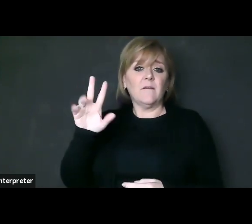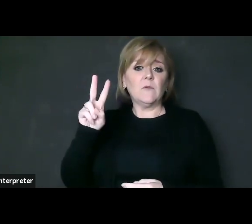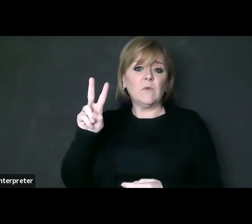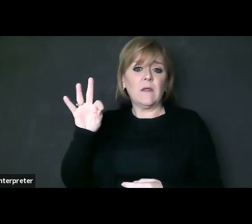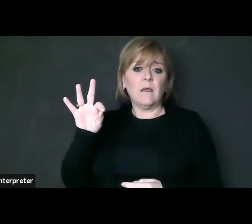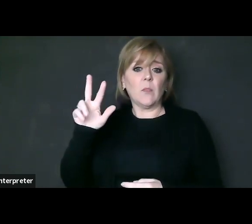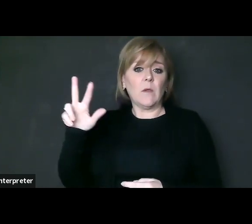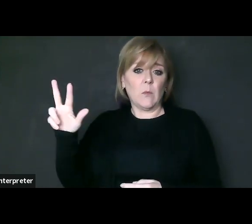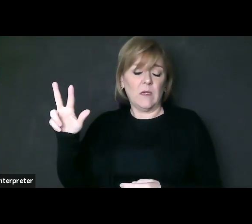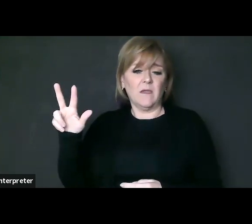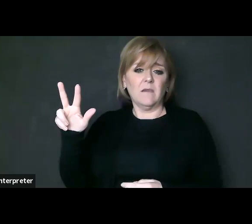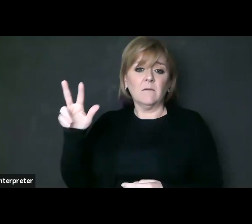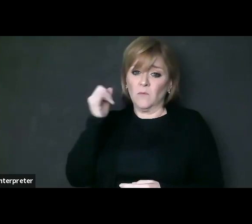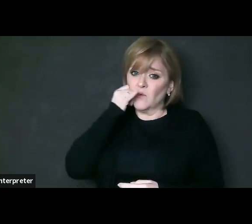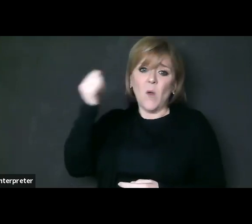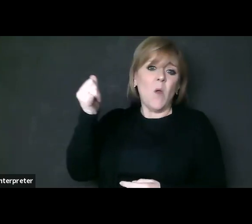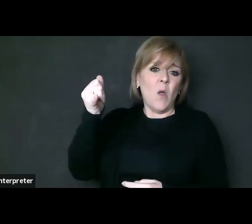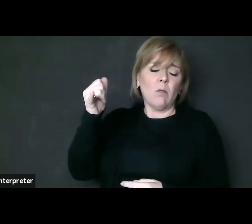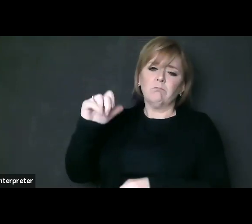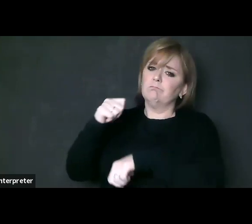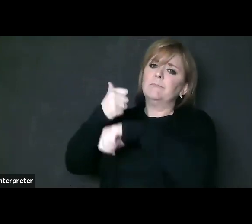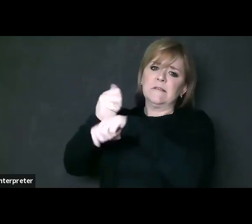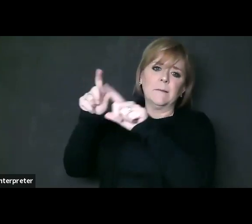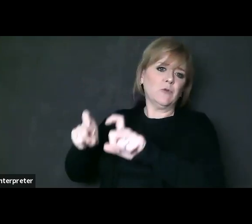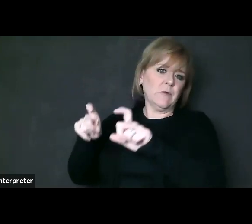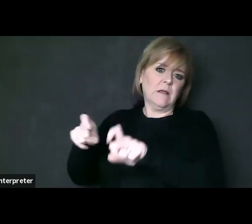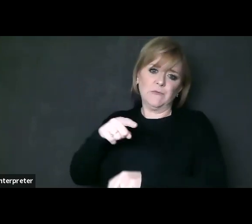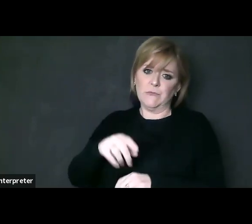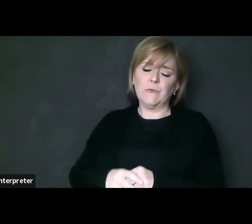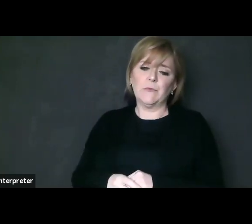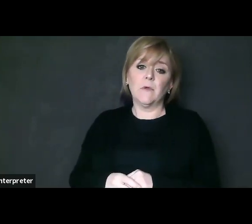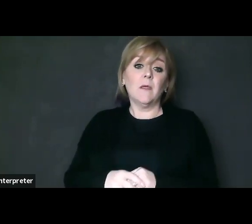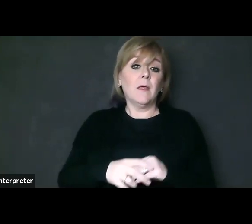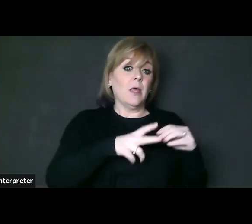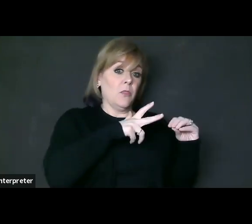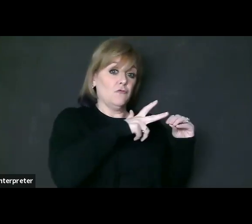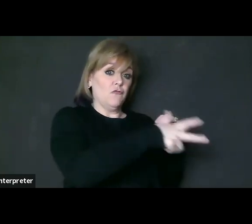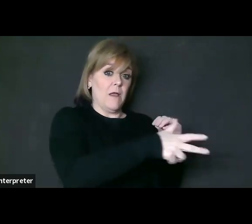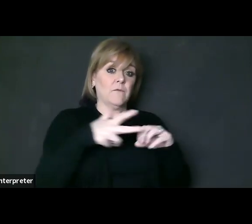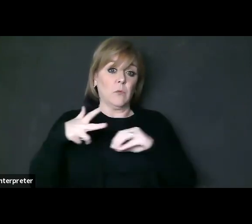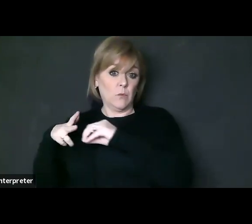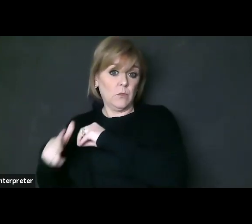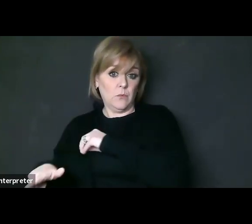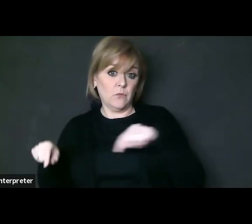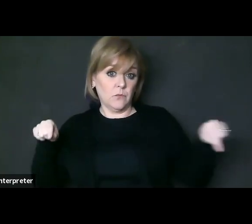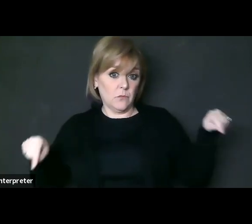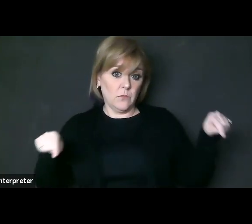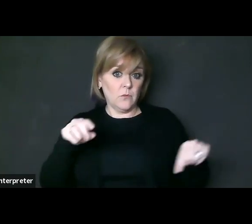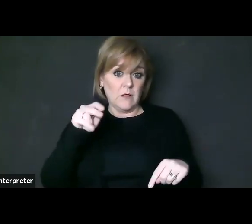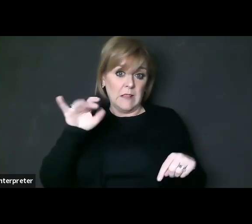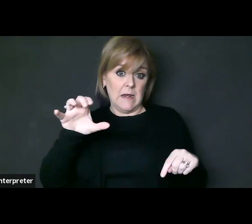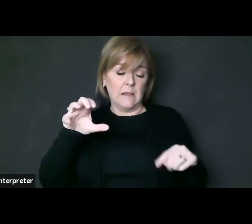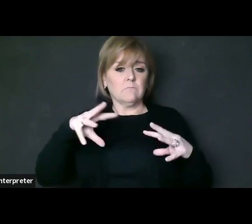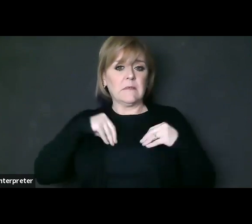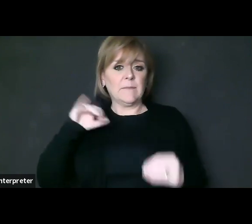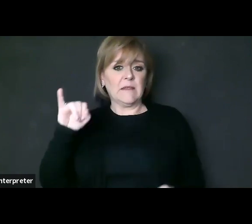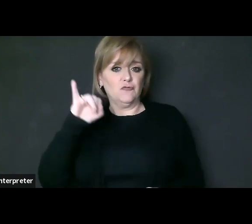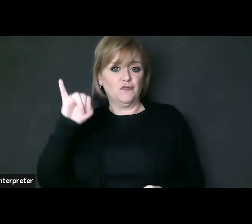775-2933 and let us get you set up to be tested. The drive-through clinics are accepting